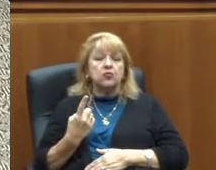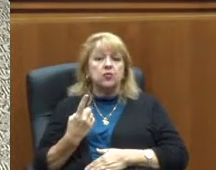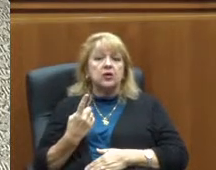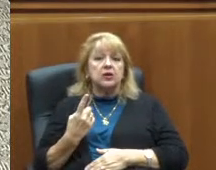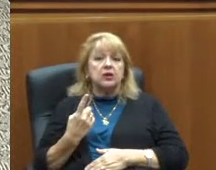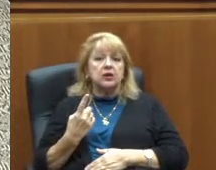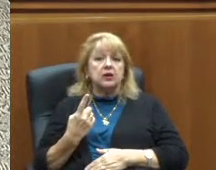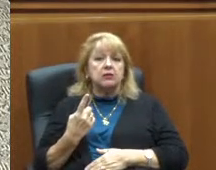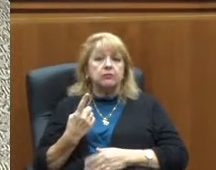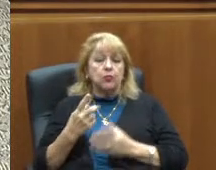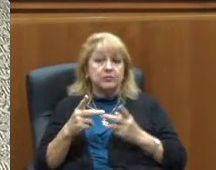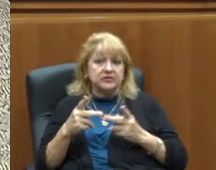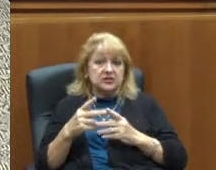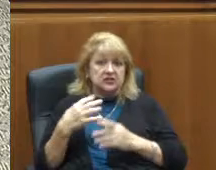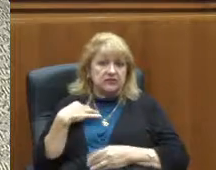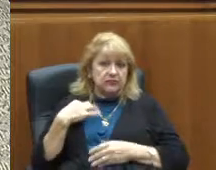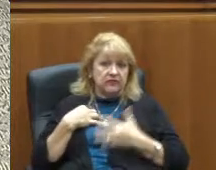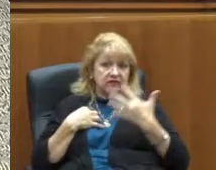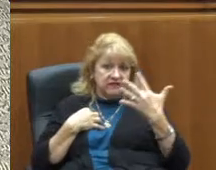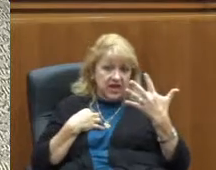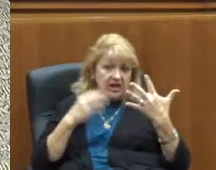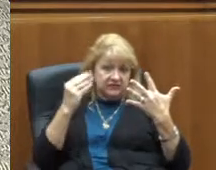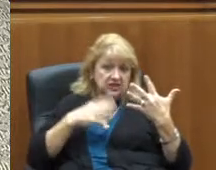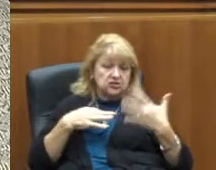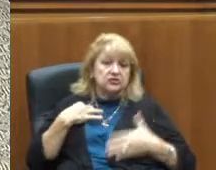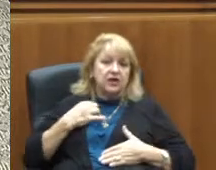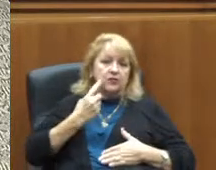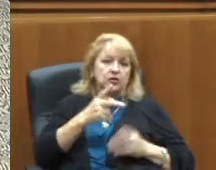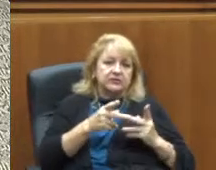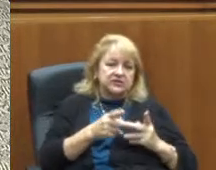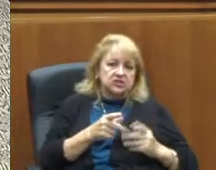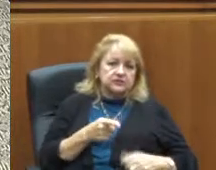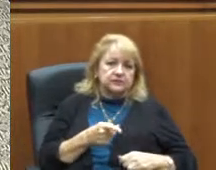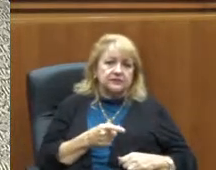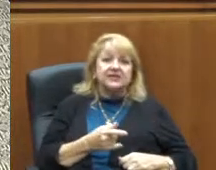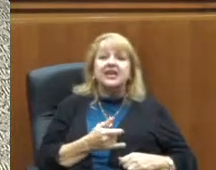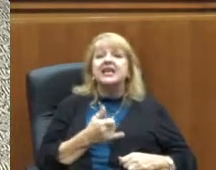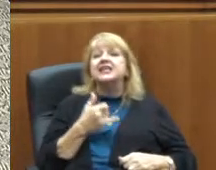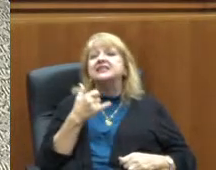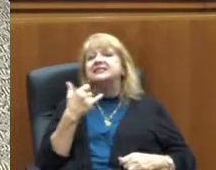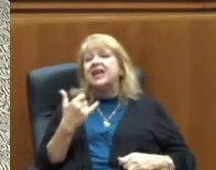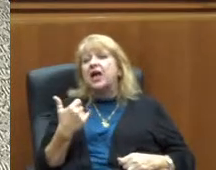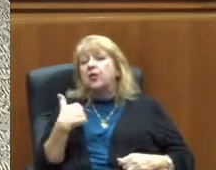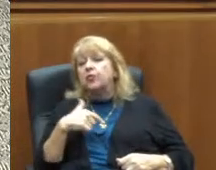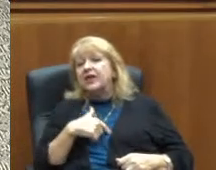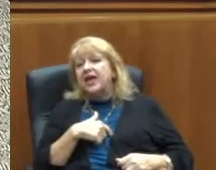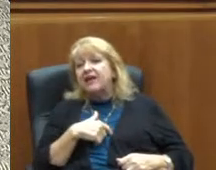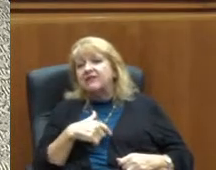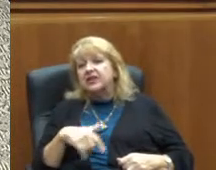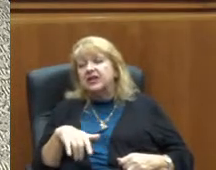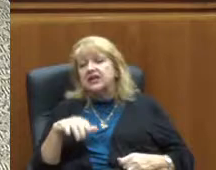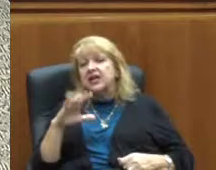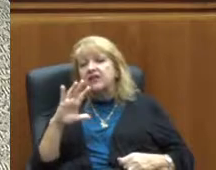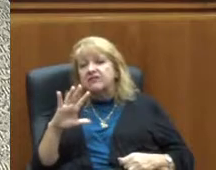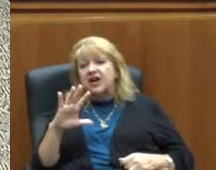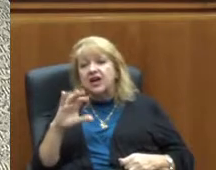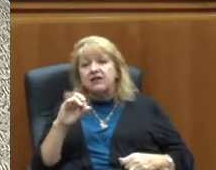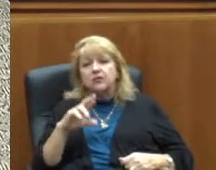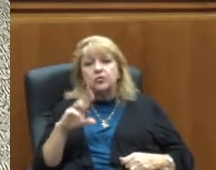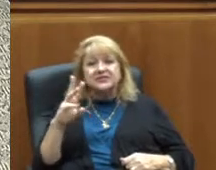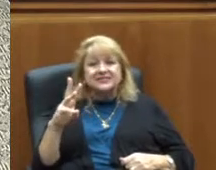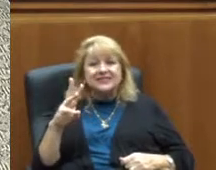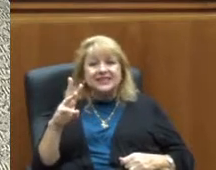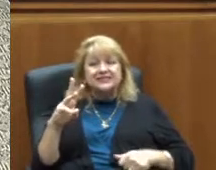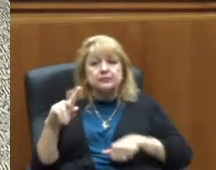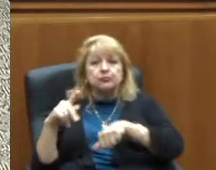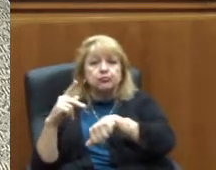forward 4 years ago, we have 1 applicant for 5 or 6 principals